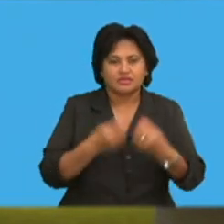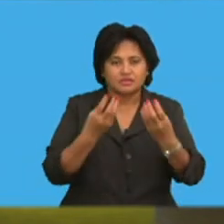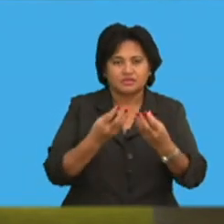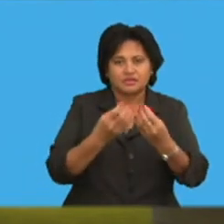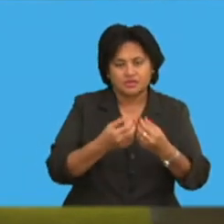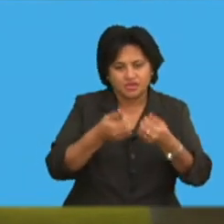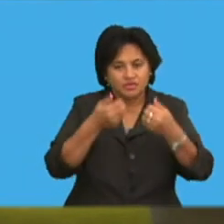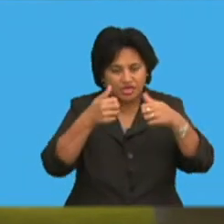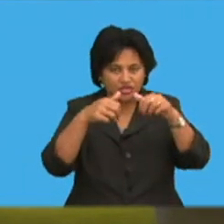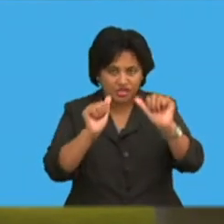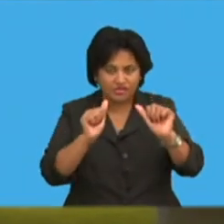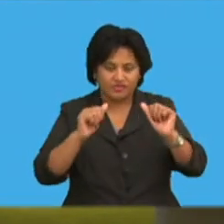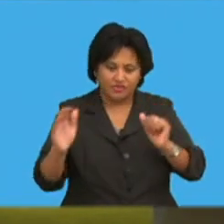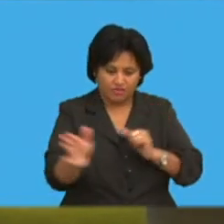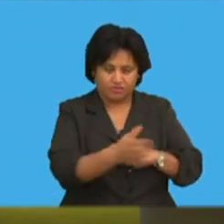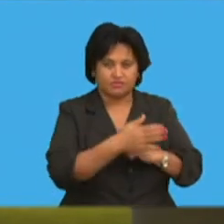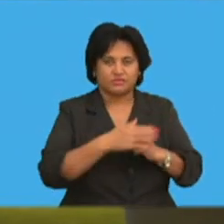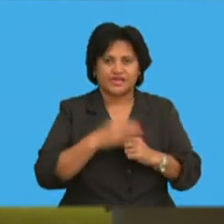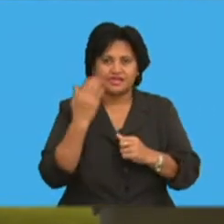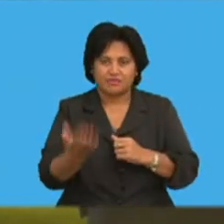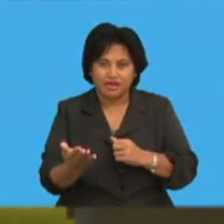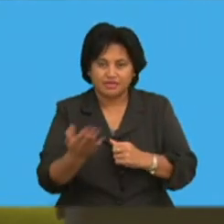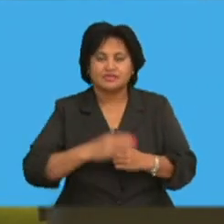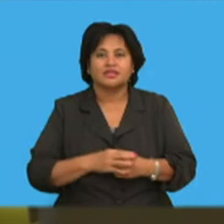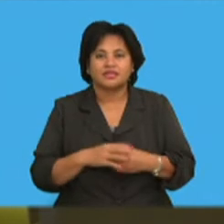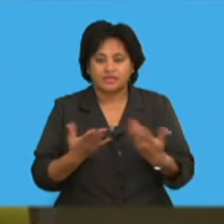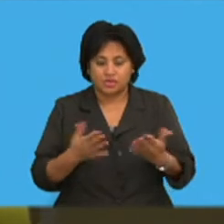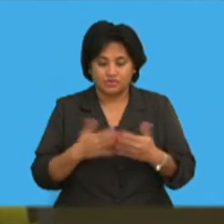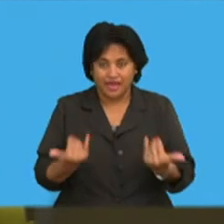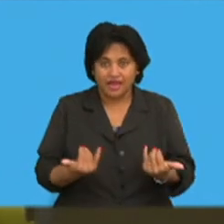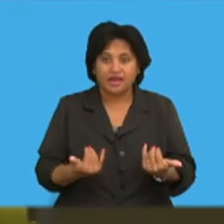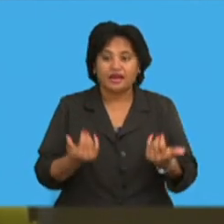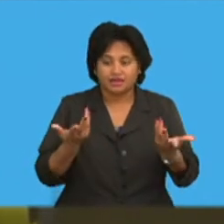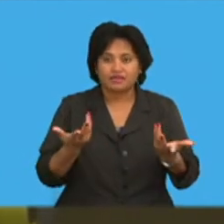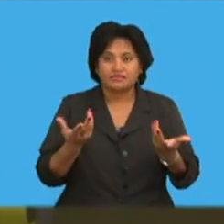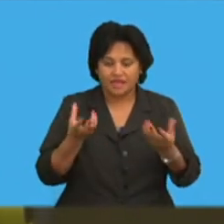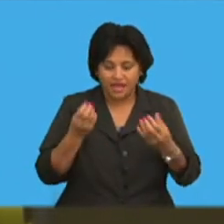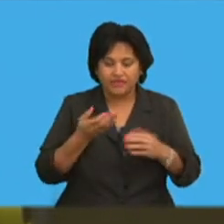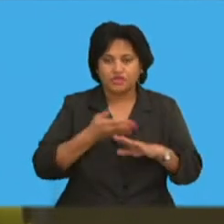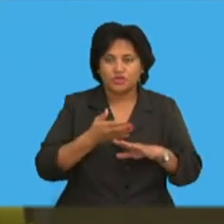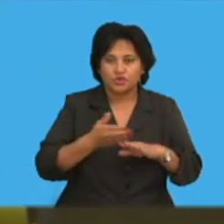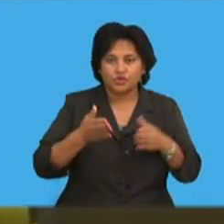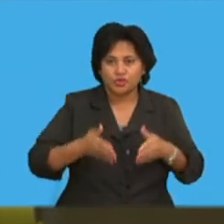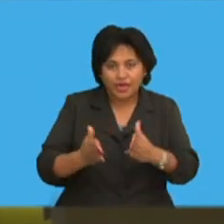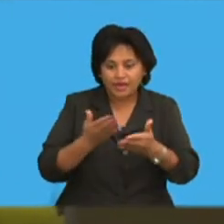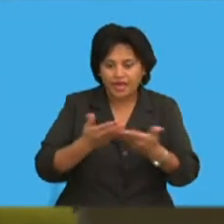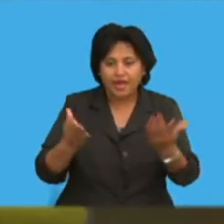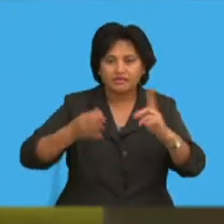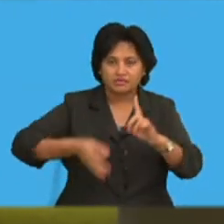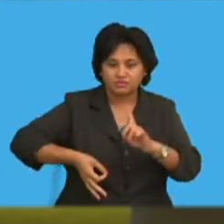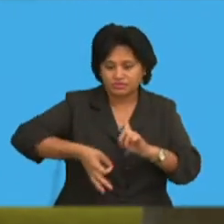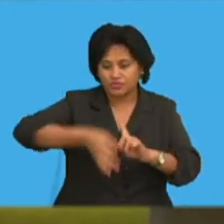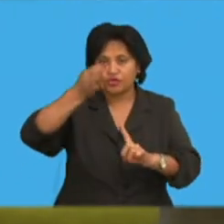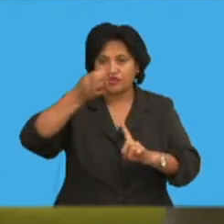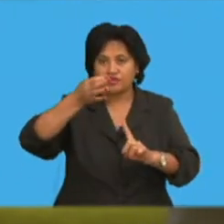Speaker, the Fijian government over the years has set the foundation for a modern economy and a modern nation state that is